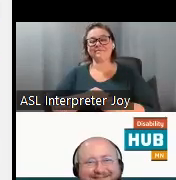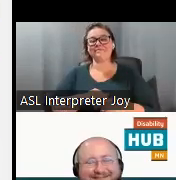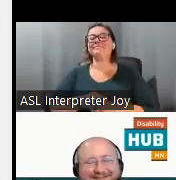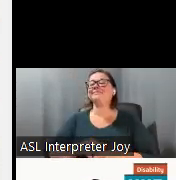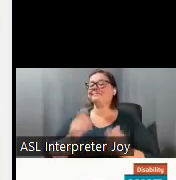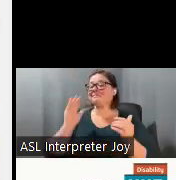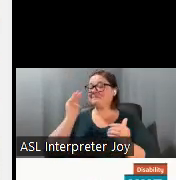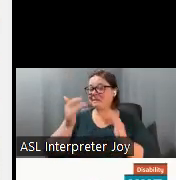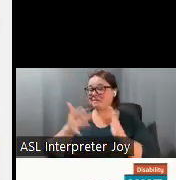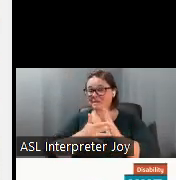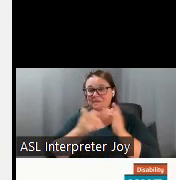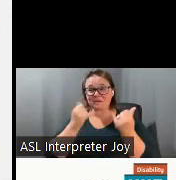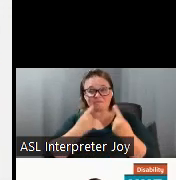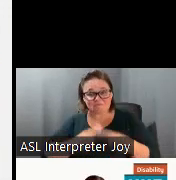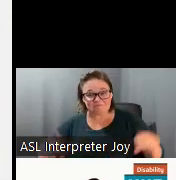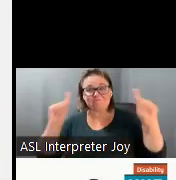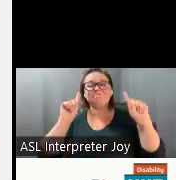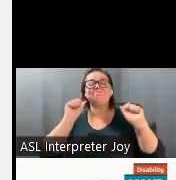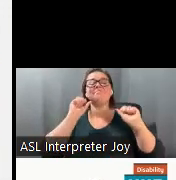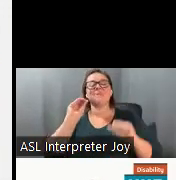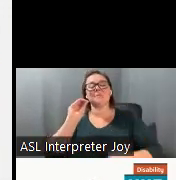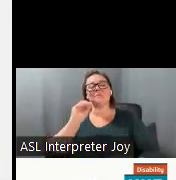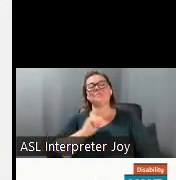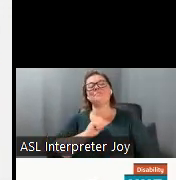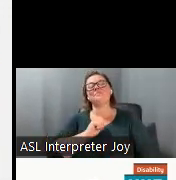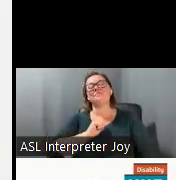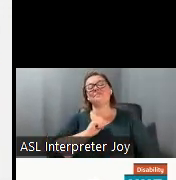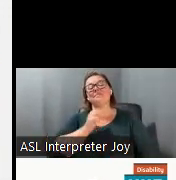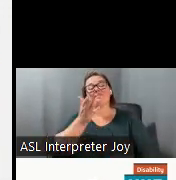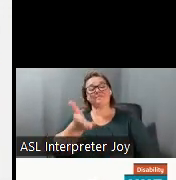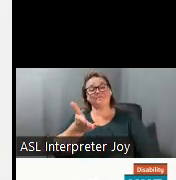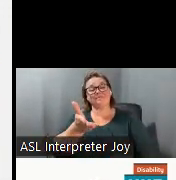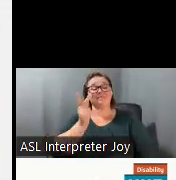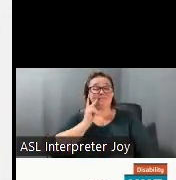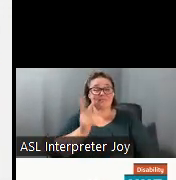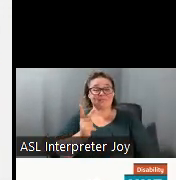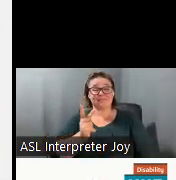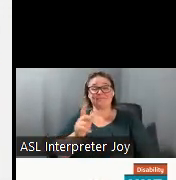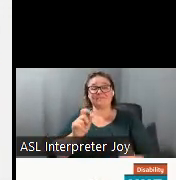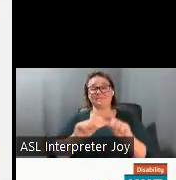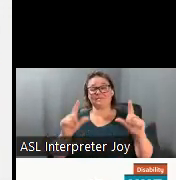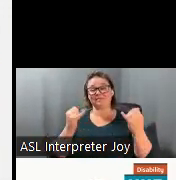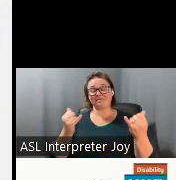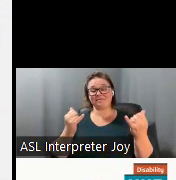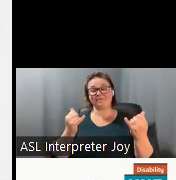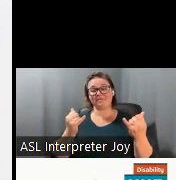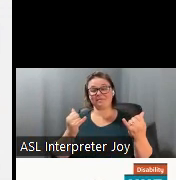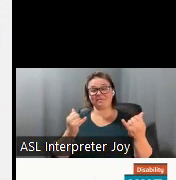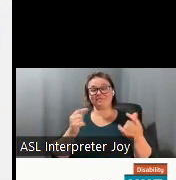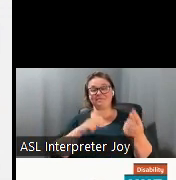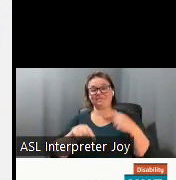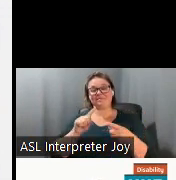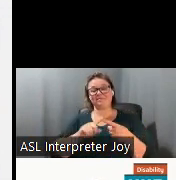us. So what you see on the screen right now is right back to the